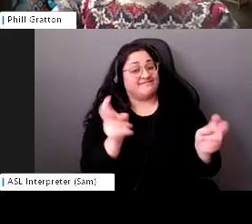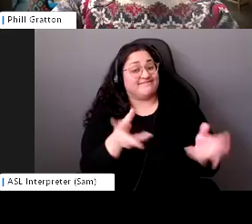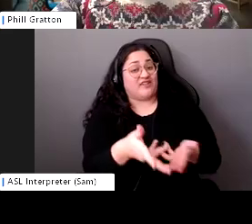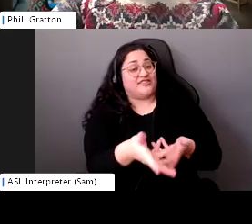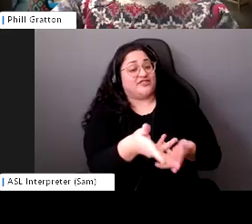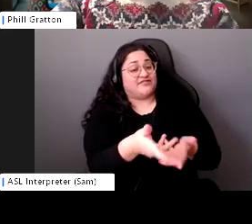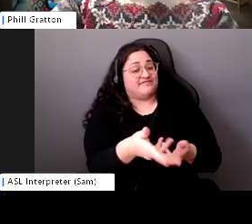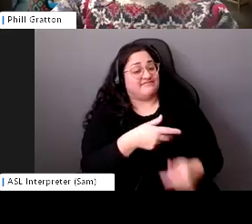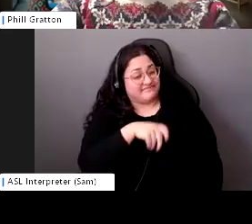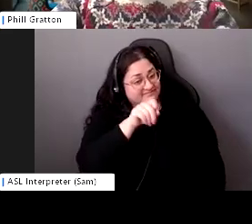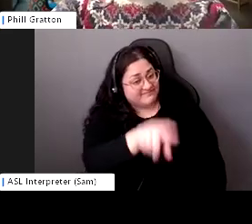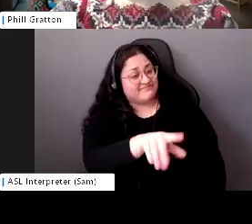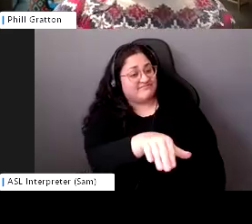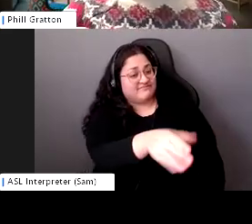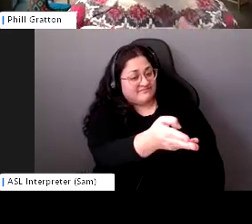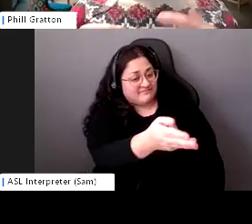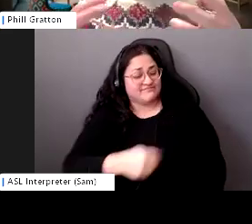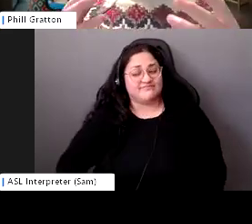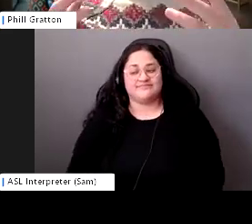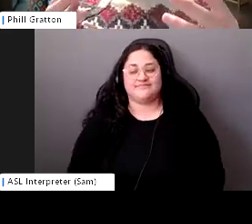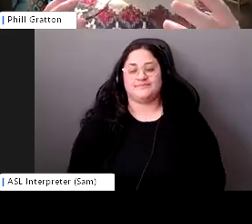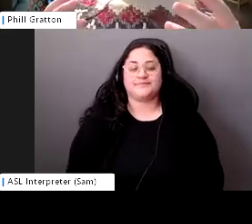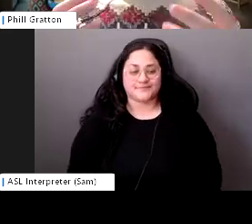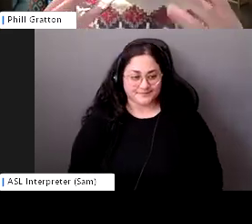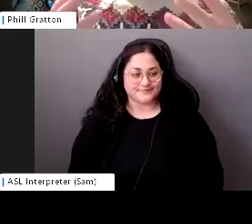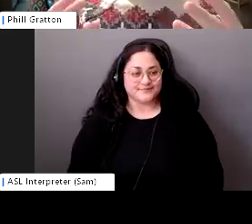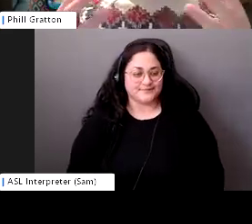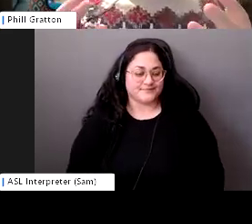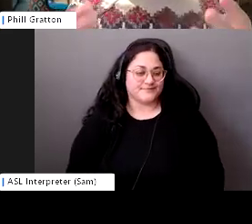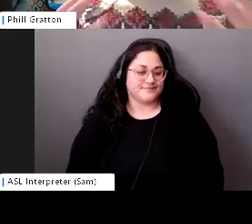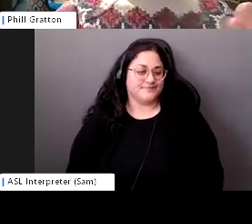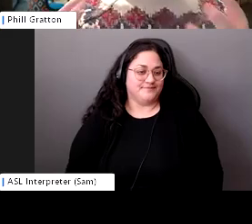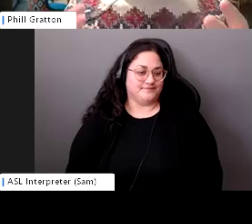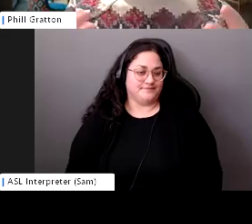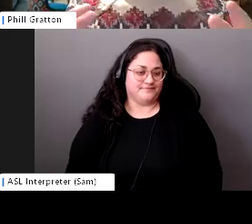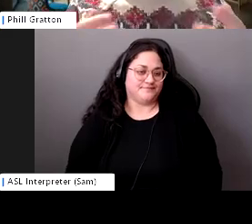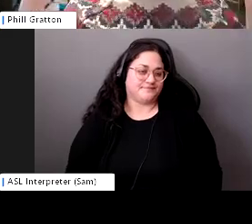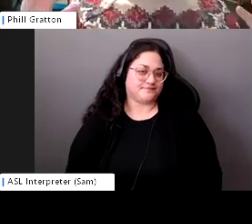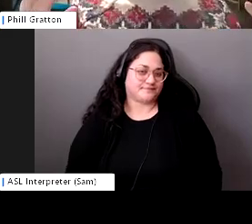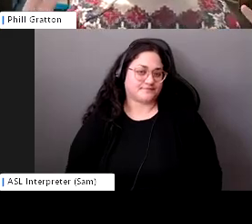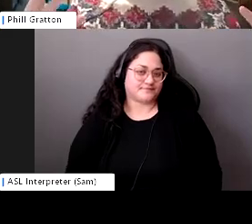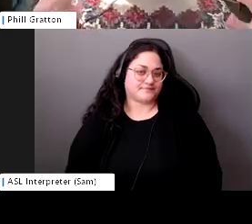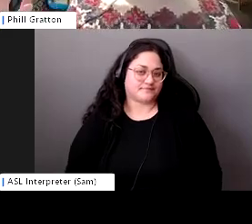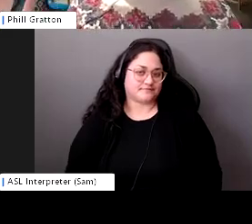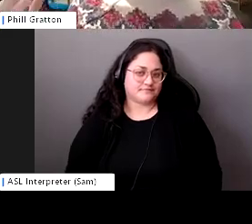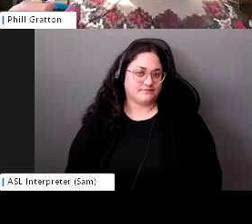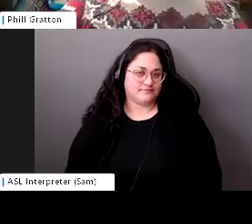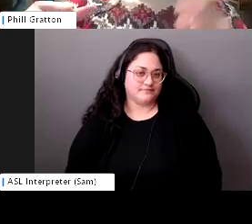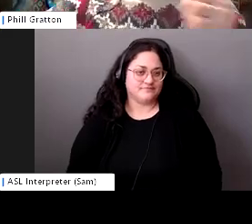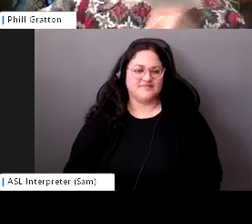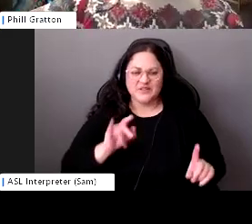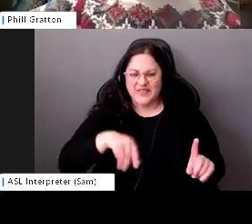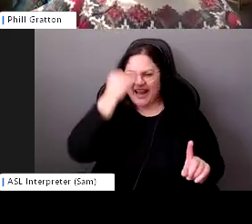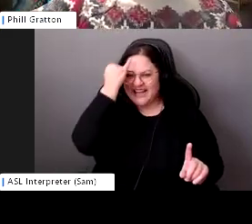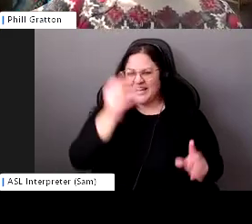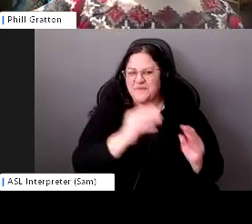Can you help me?" So this is the kind of question you might ask a friend or someone you know, right? "I'm planning a trip to Italy. Can you help me?"